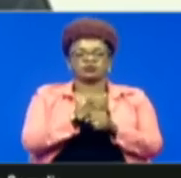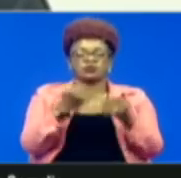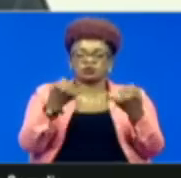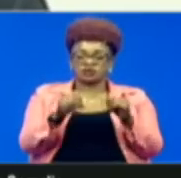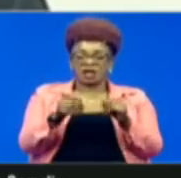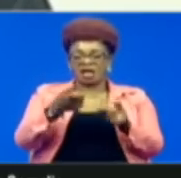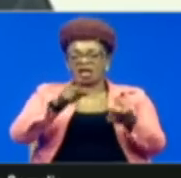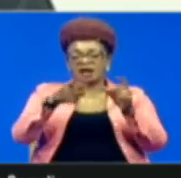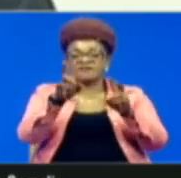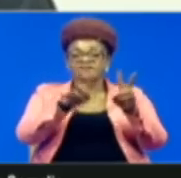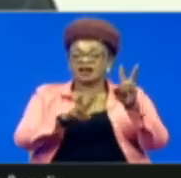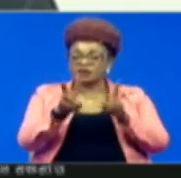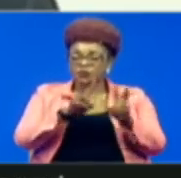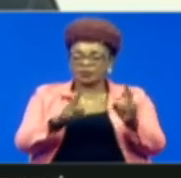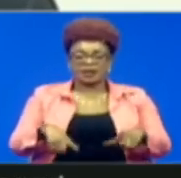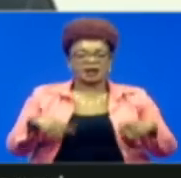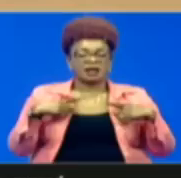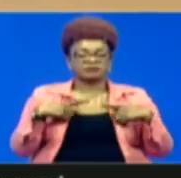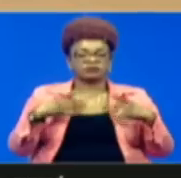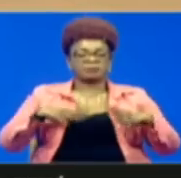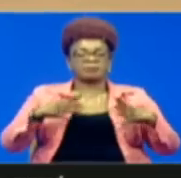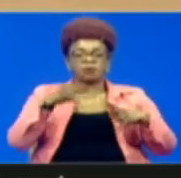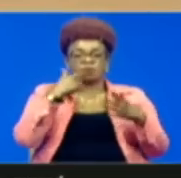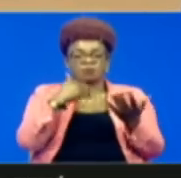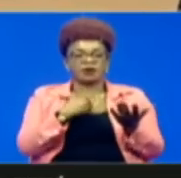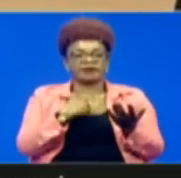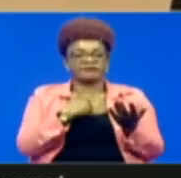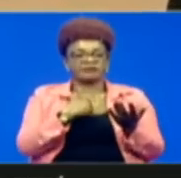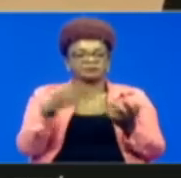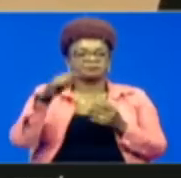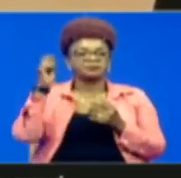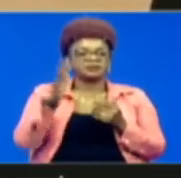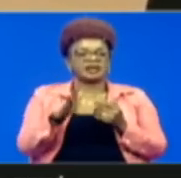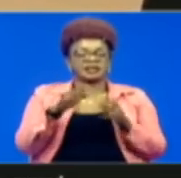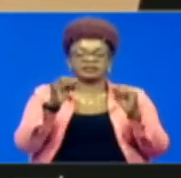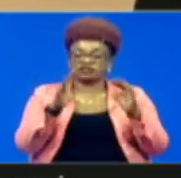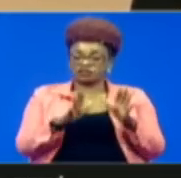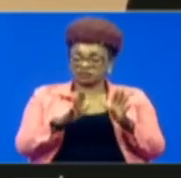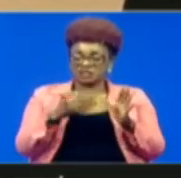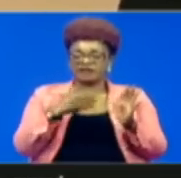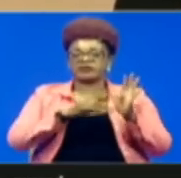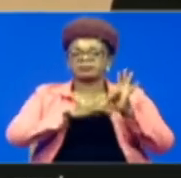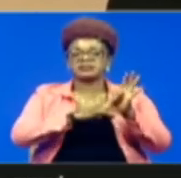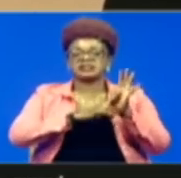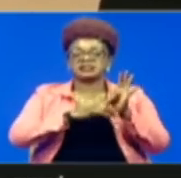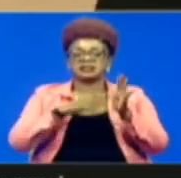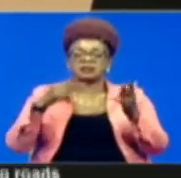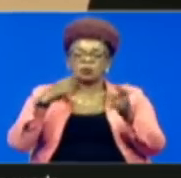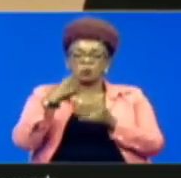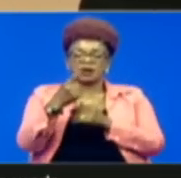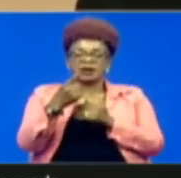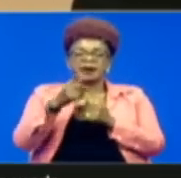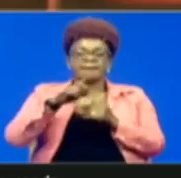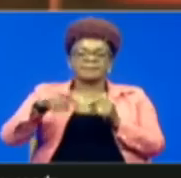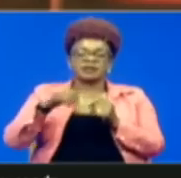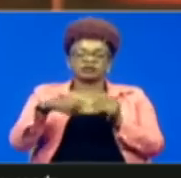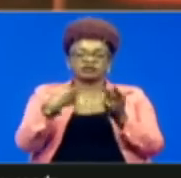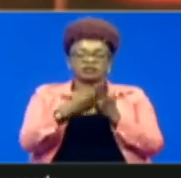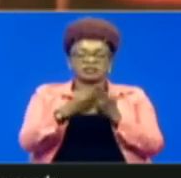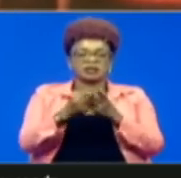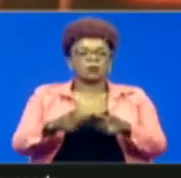more value in the lives of the people that you're having. Kenyan teachers have represented the continent in the 100 million shillings